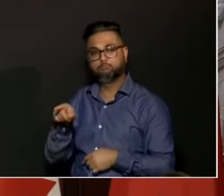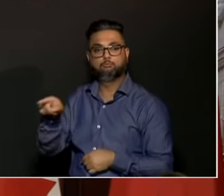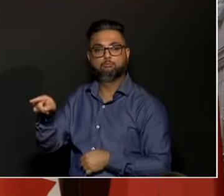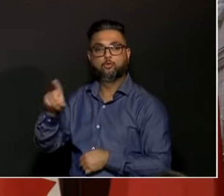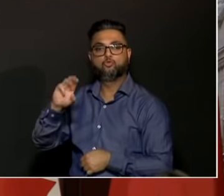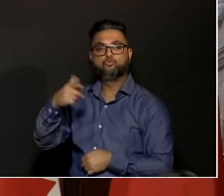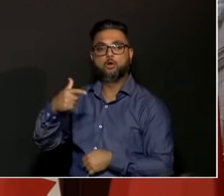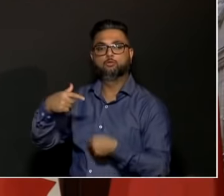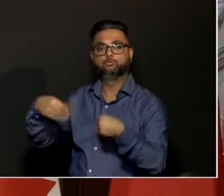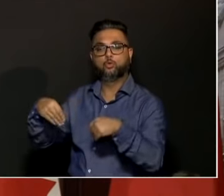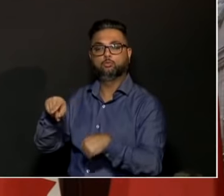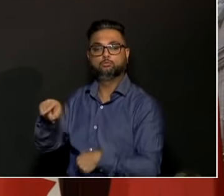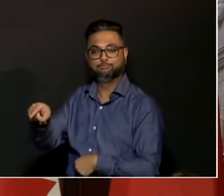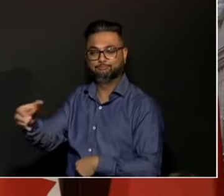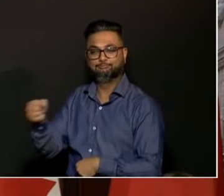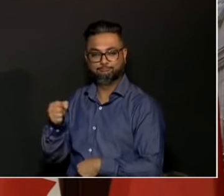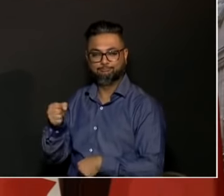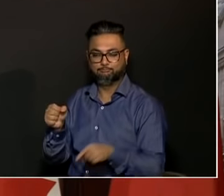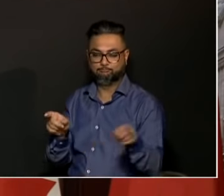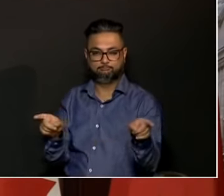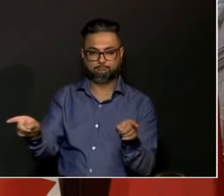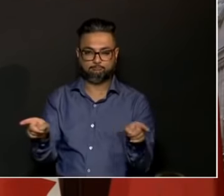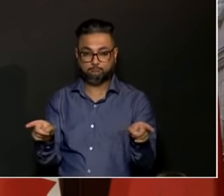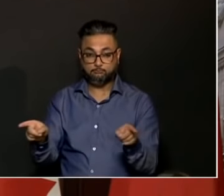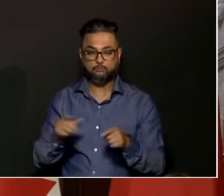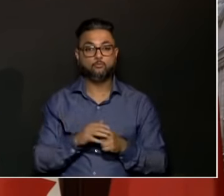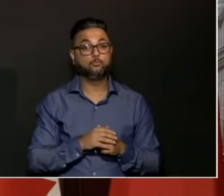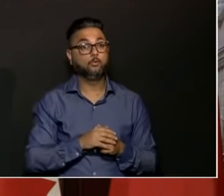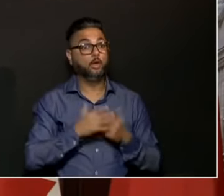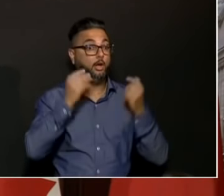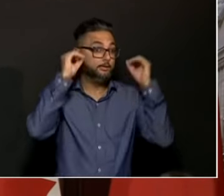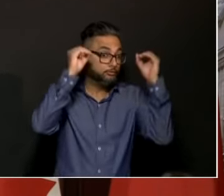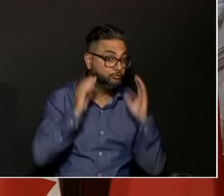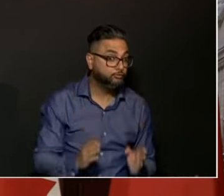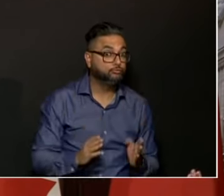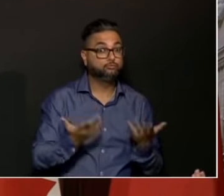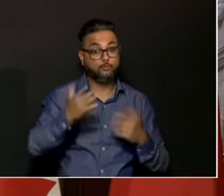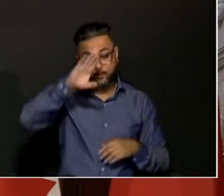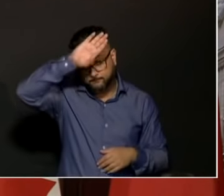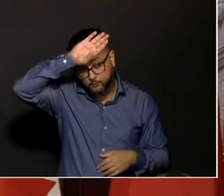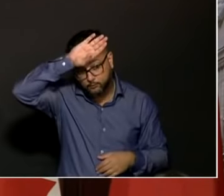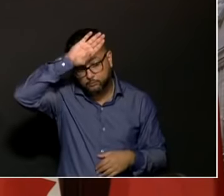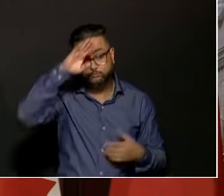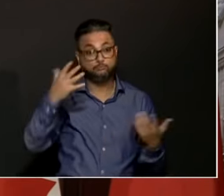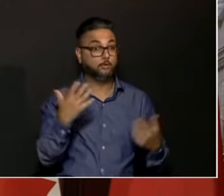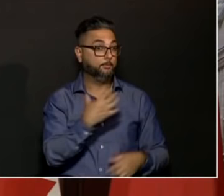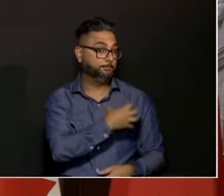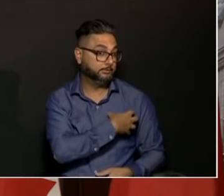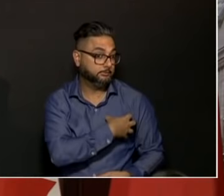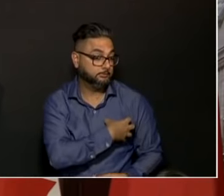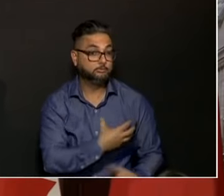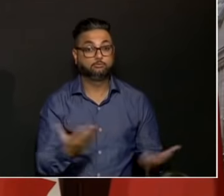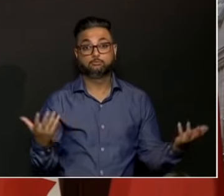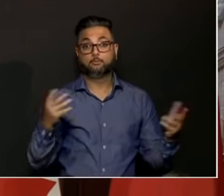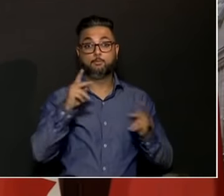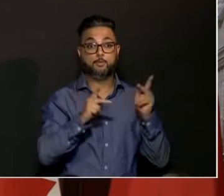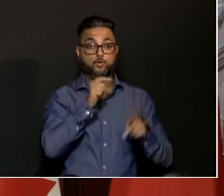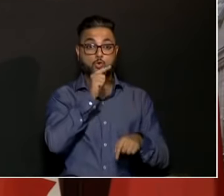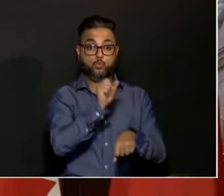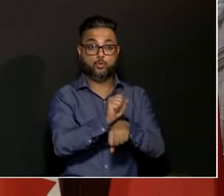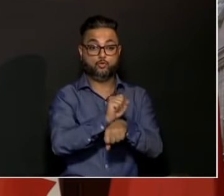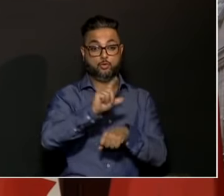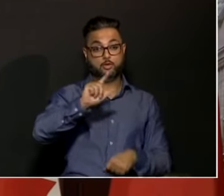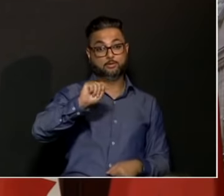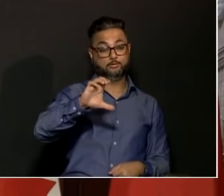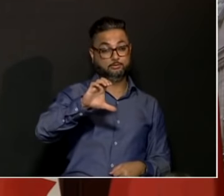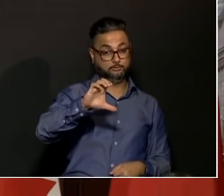work again, whether it's teachers, whether it's firefighters, police officers, or people who work in long-term care homes, or